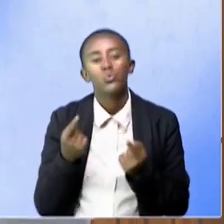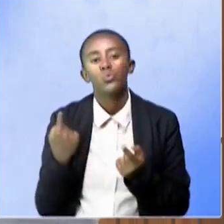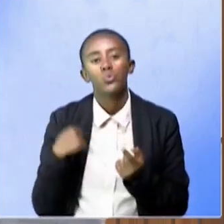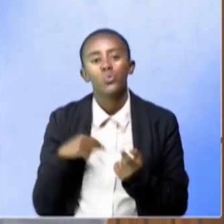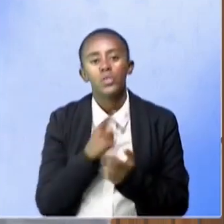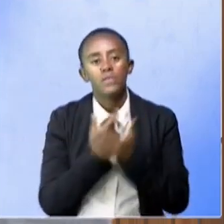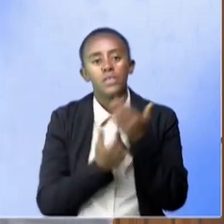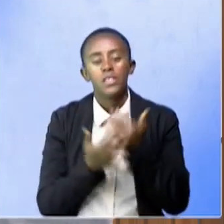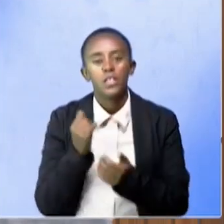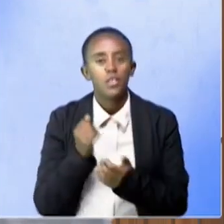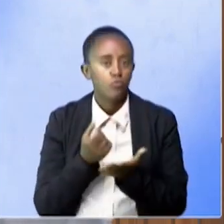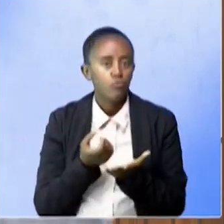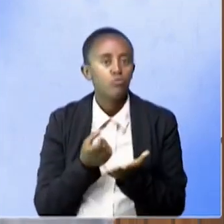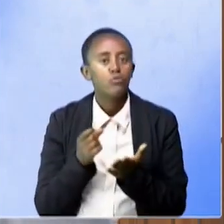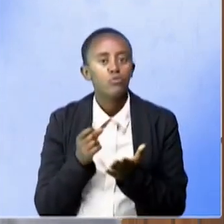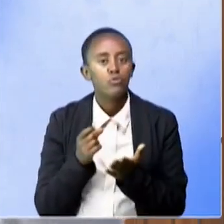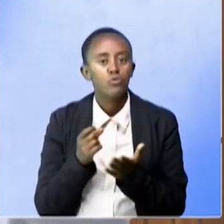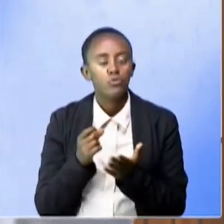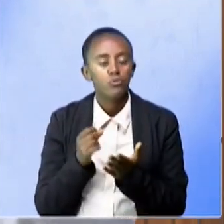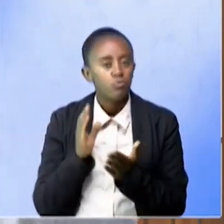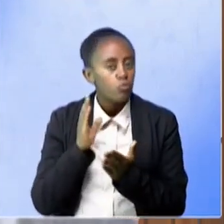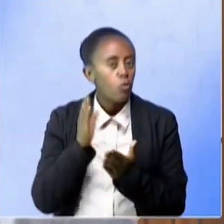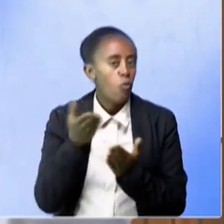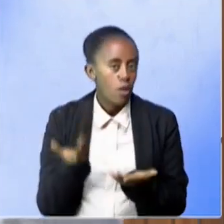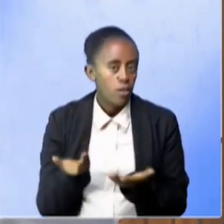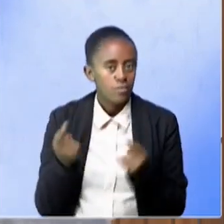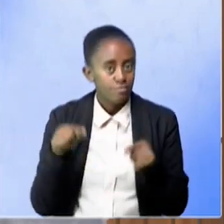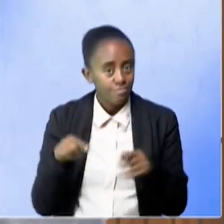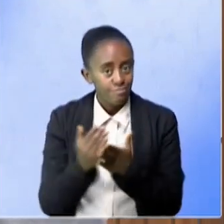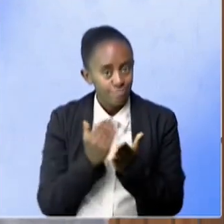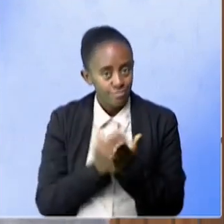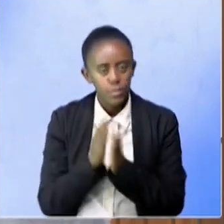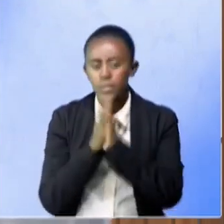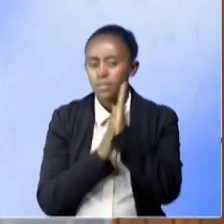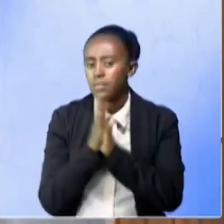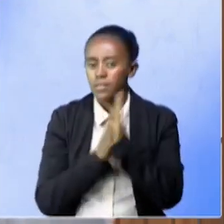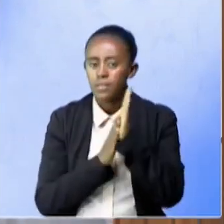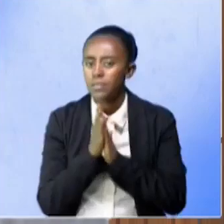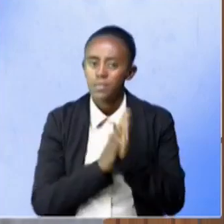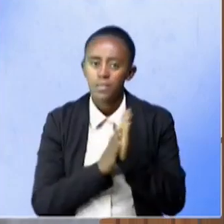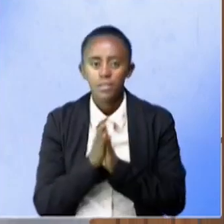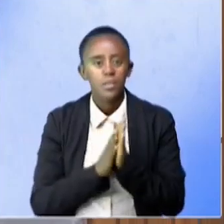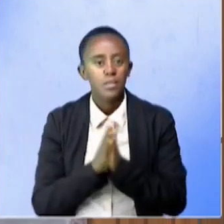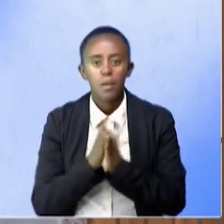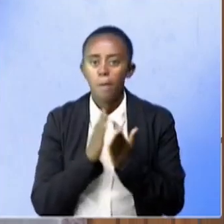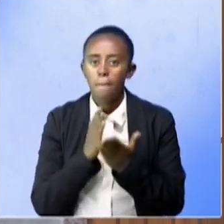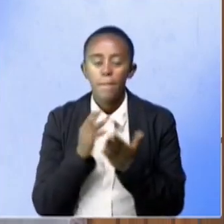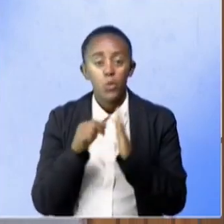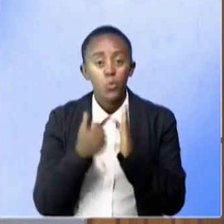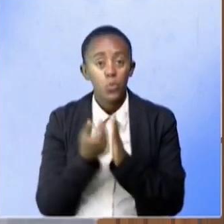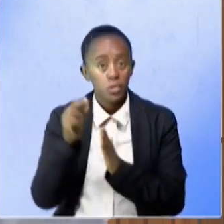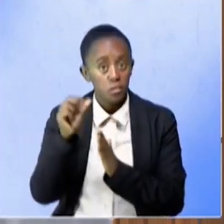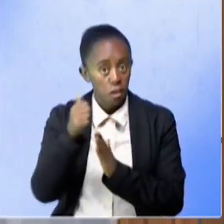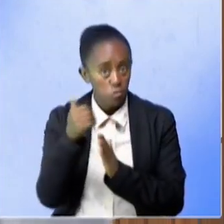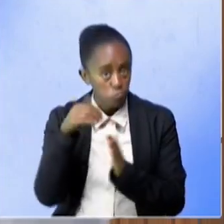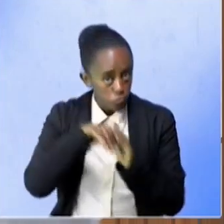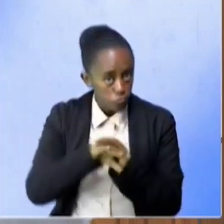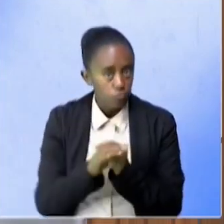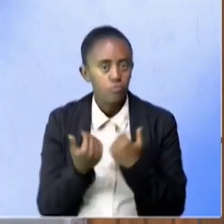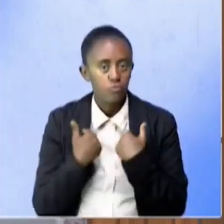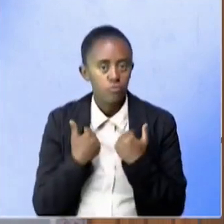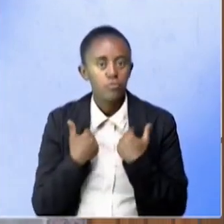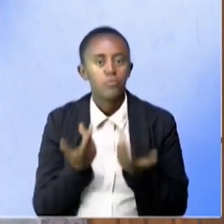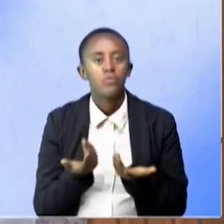far. So our topic for today, that is so interesting one. It is a part of Unit 10, that